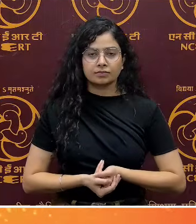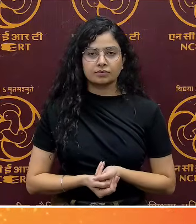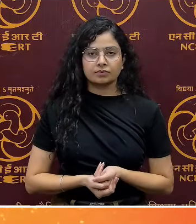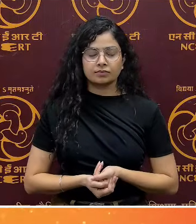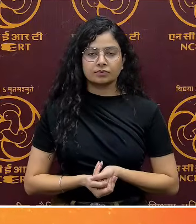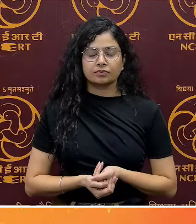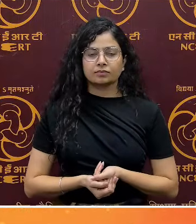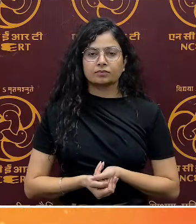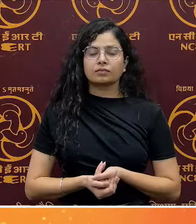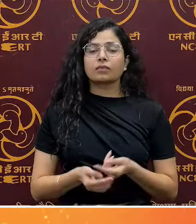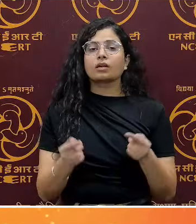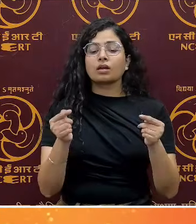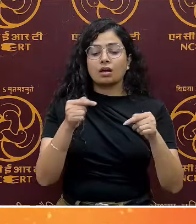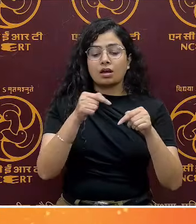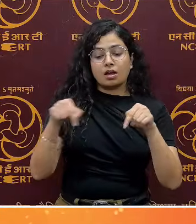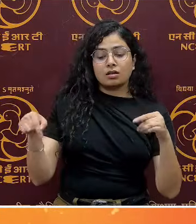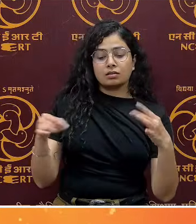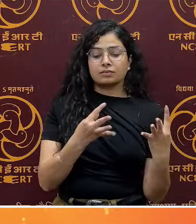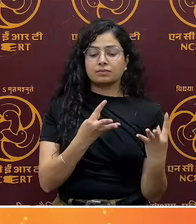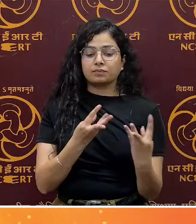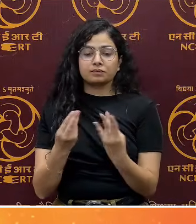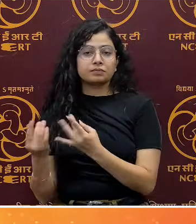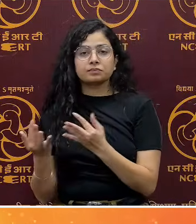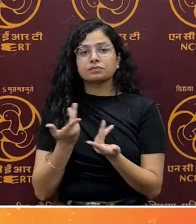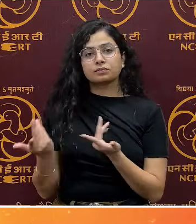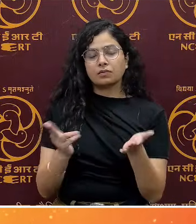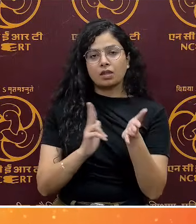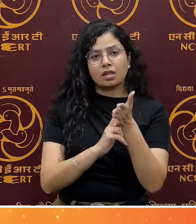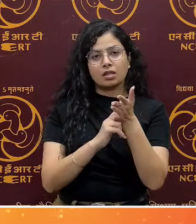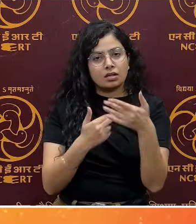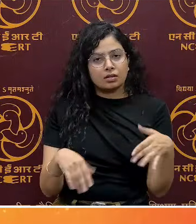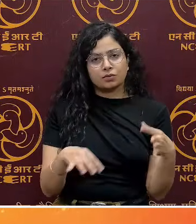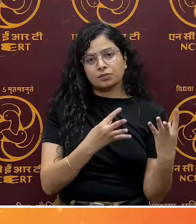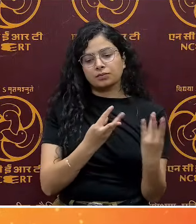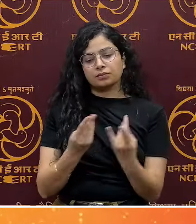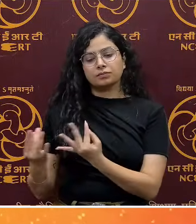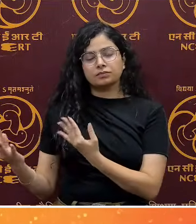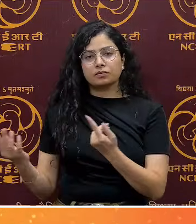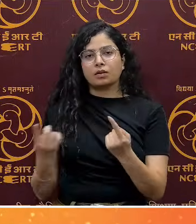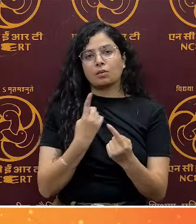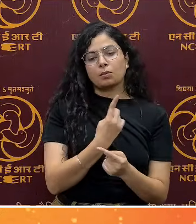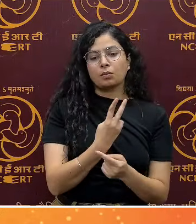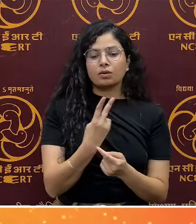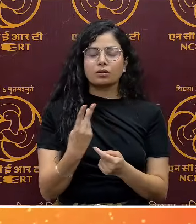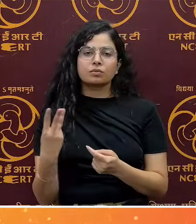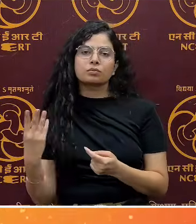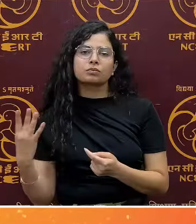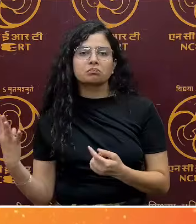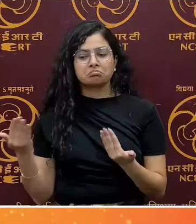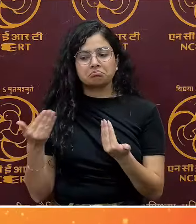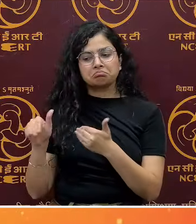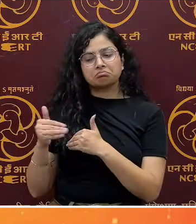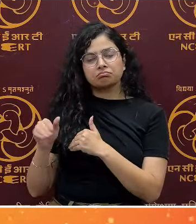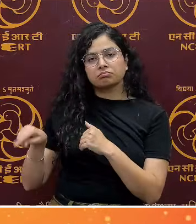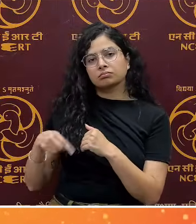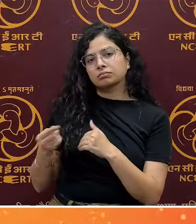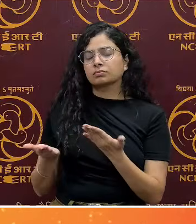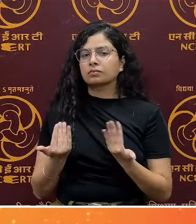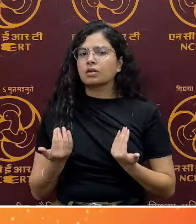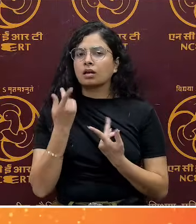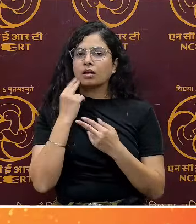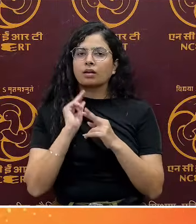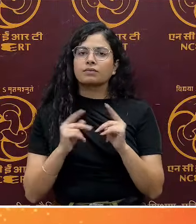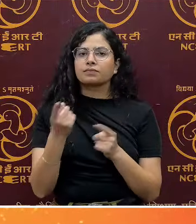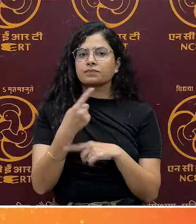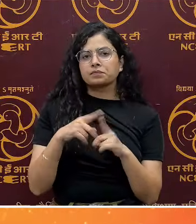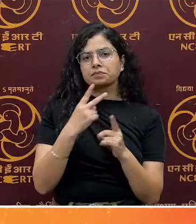These are actually natural numbers, and I am writing here, these are so on 1 to infinity. If you can see, this